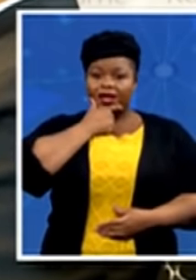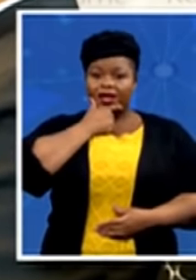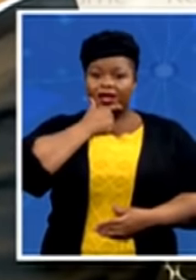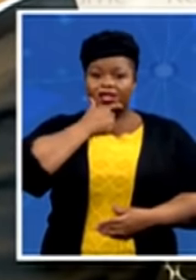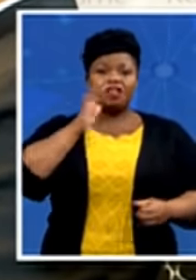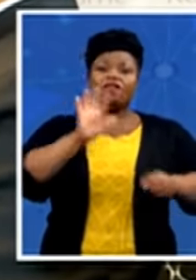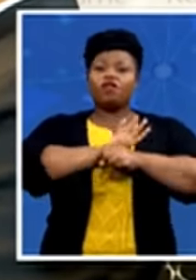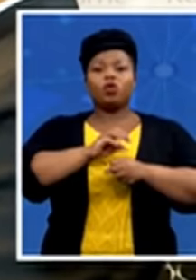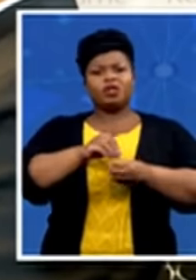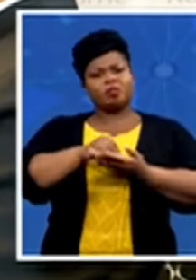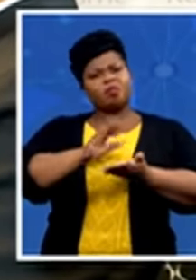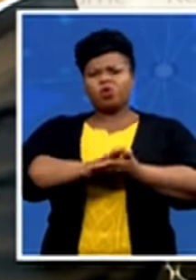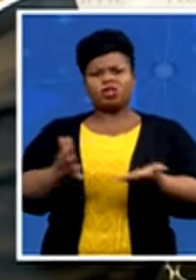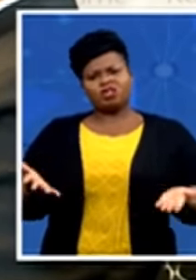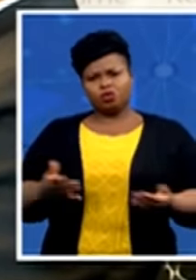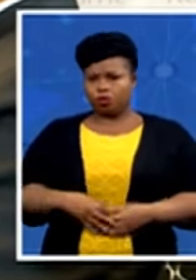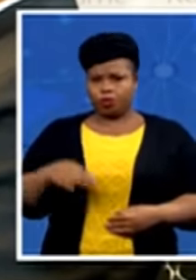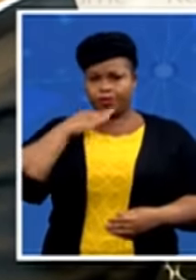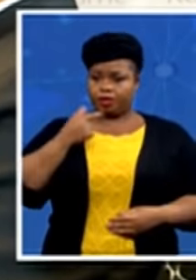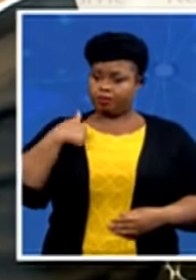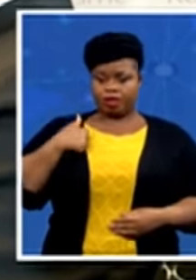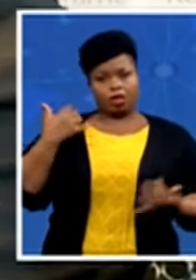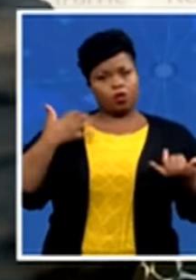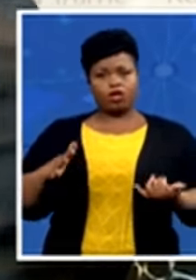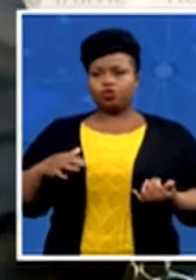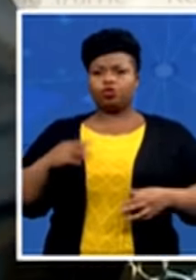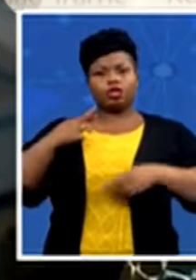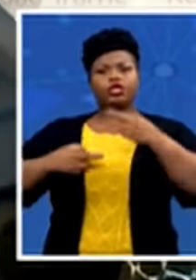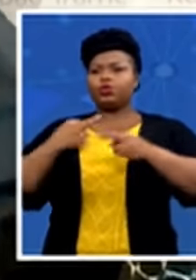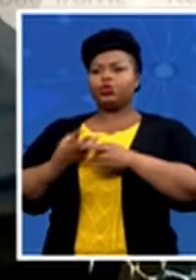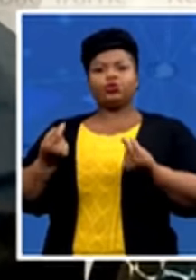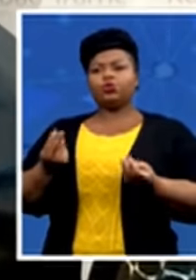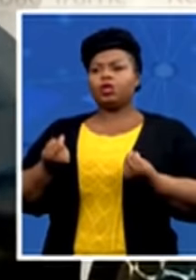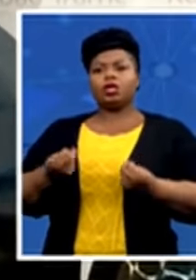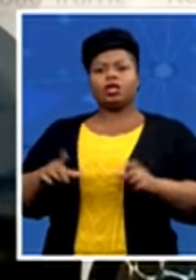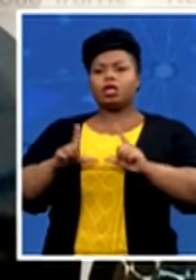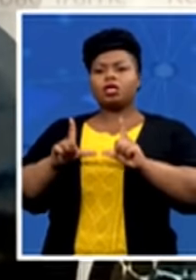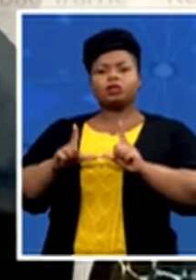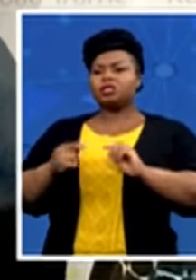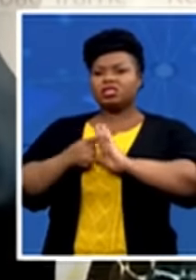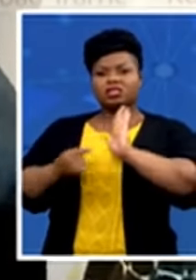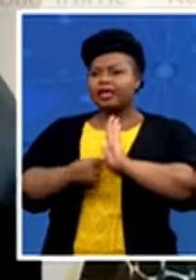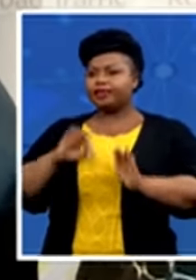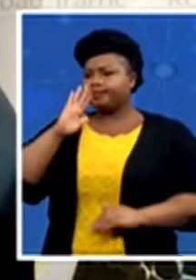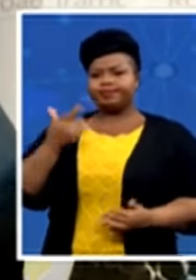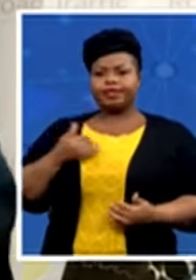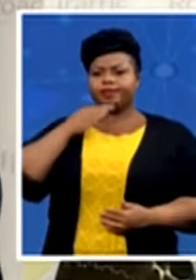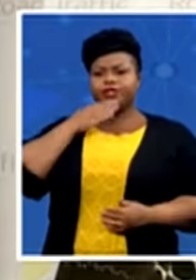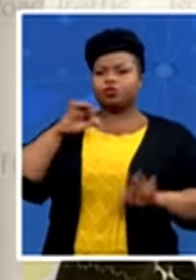your license in that region, you can't get a date until December. So these are people before they even come.